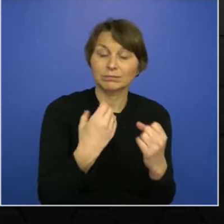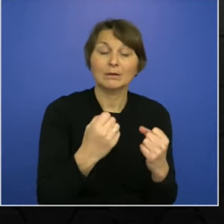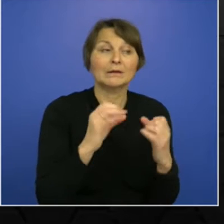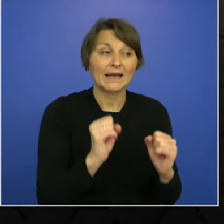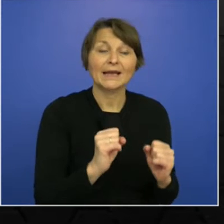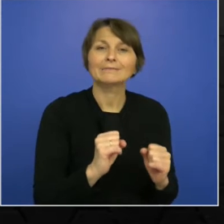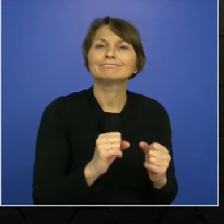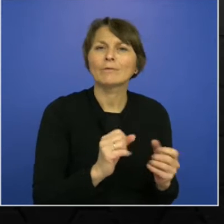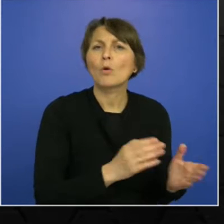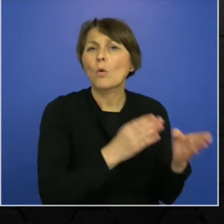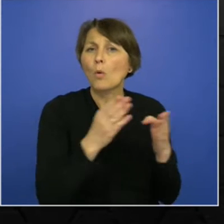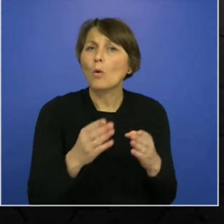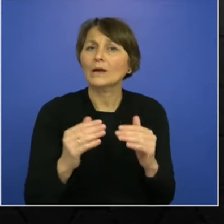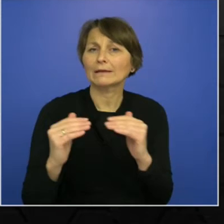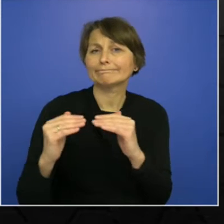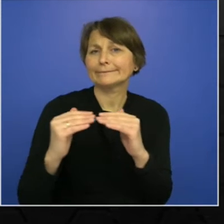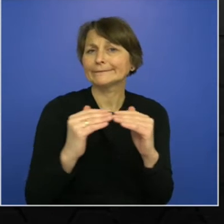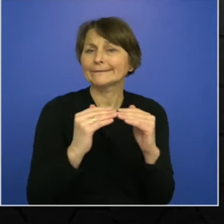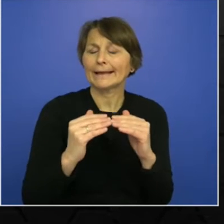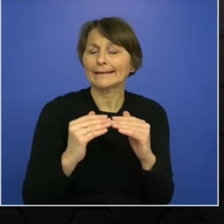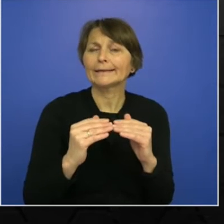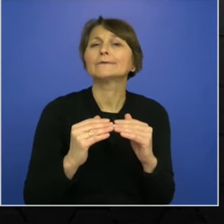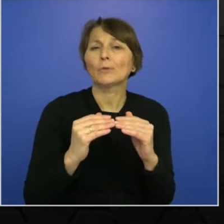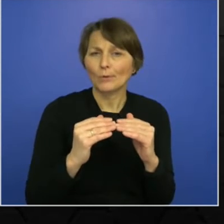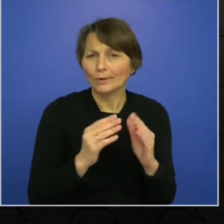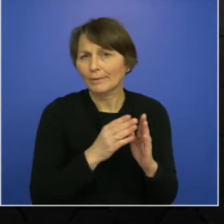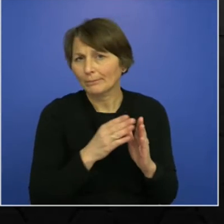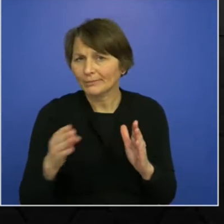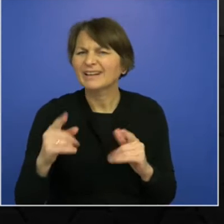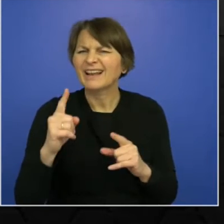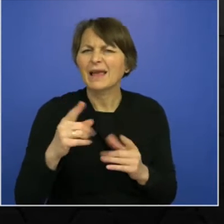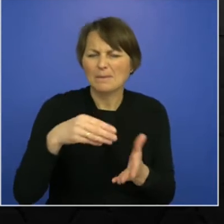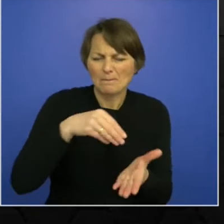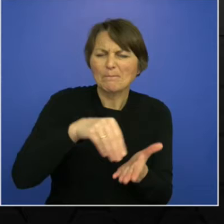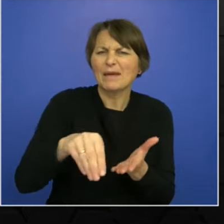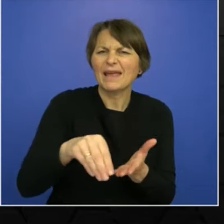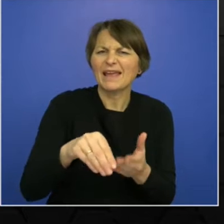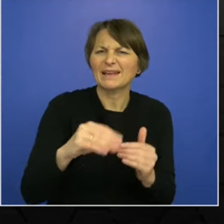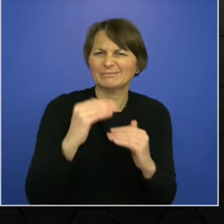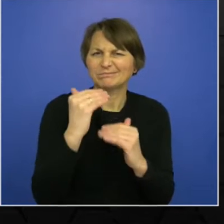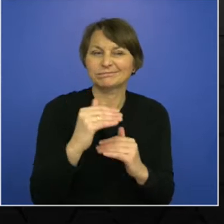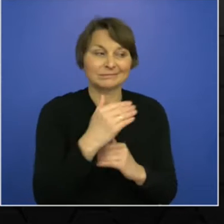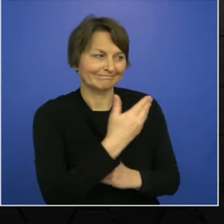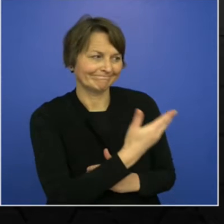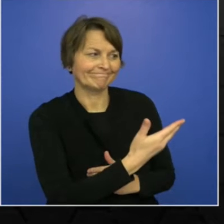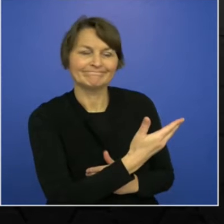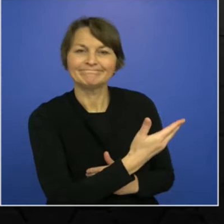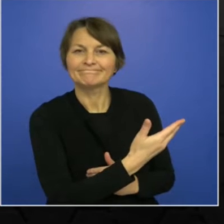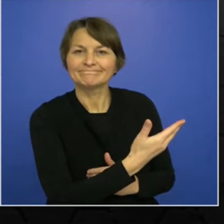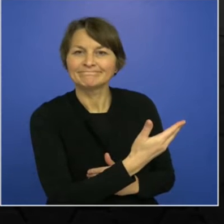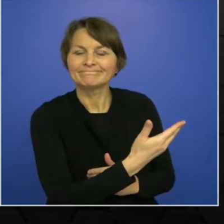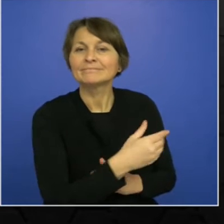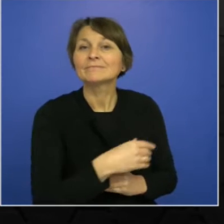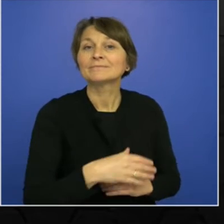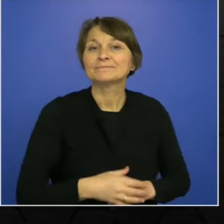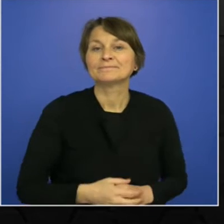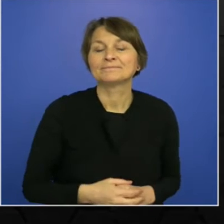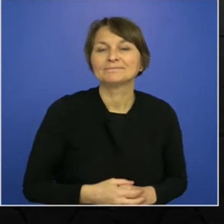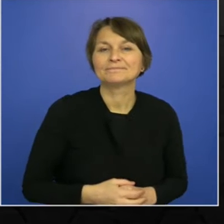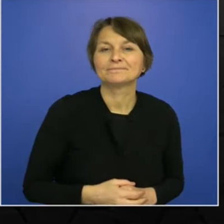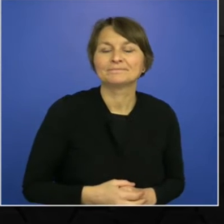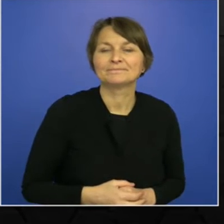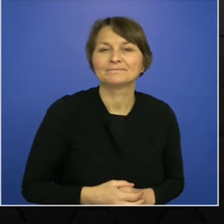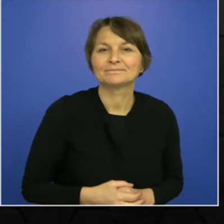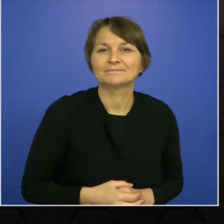standard plan, which has a cost of $500 per month. And of course, you have more messages and more MSUs. For